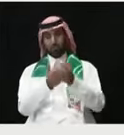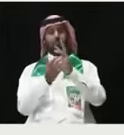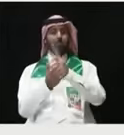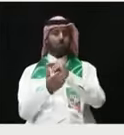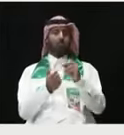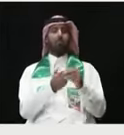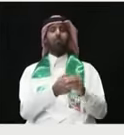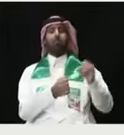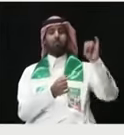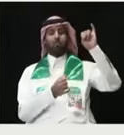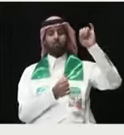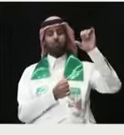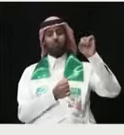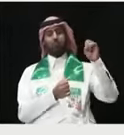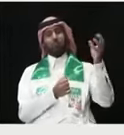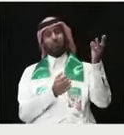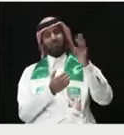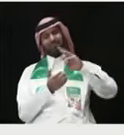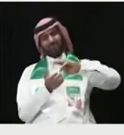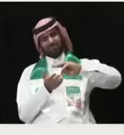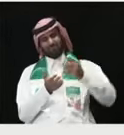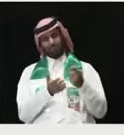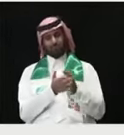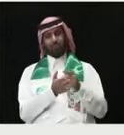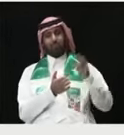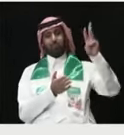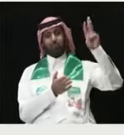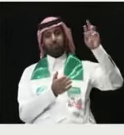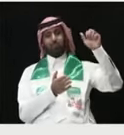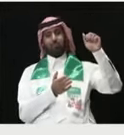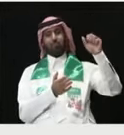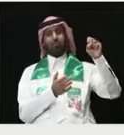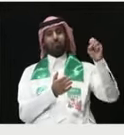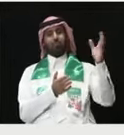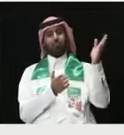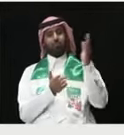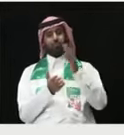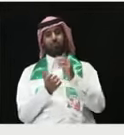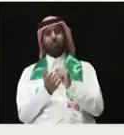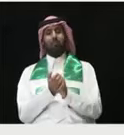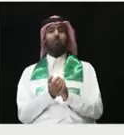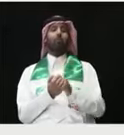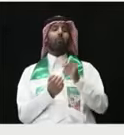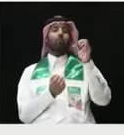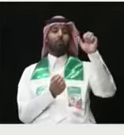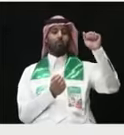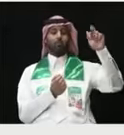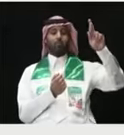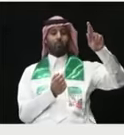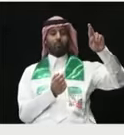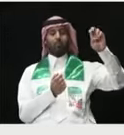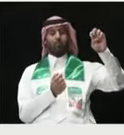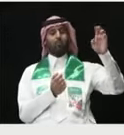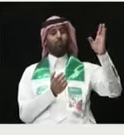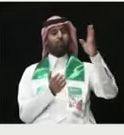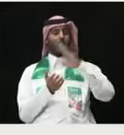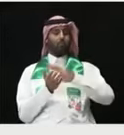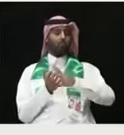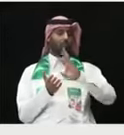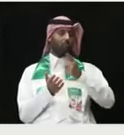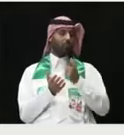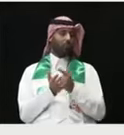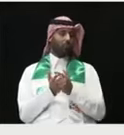Progressive, this is for the progressive, and that one is, this one is for the